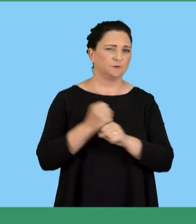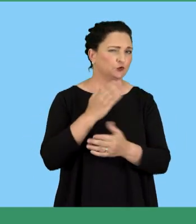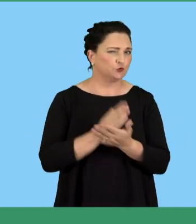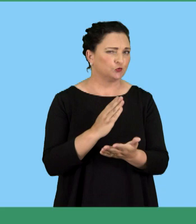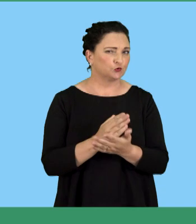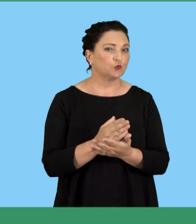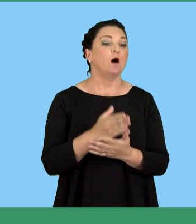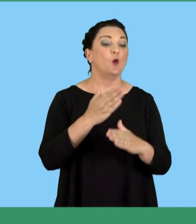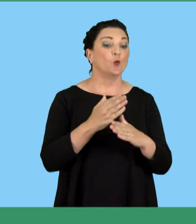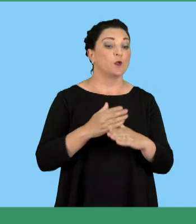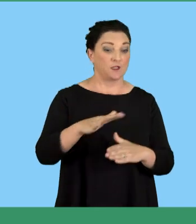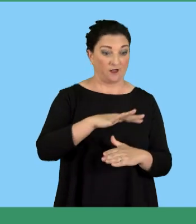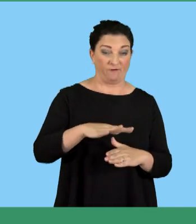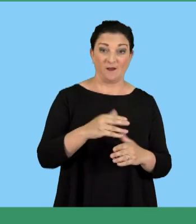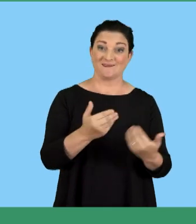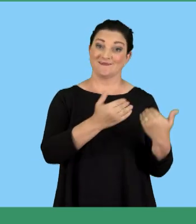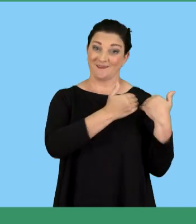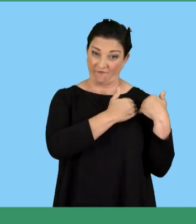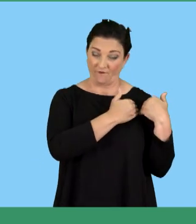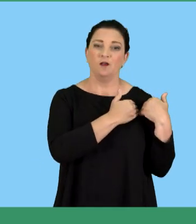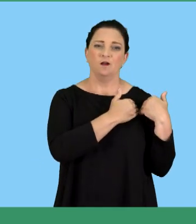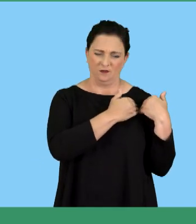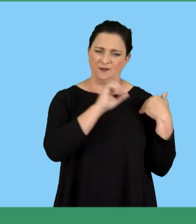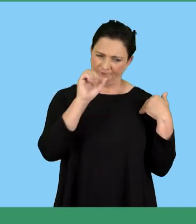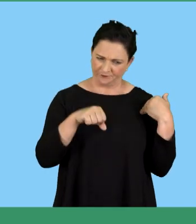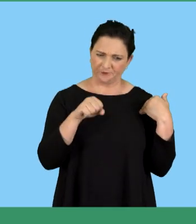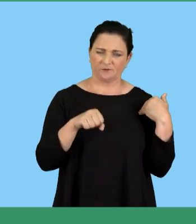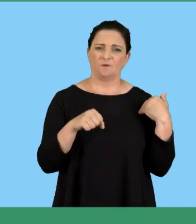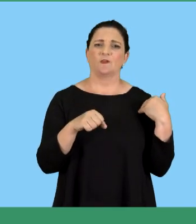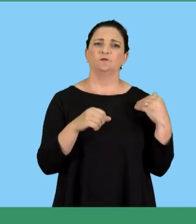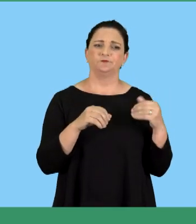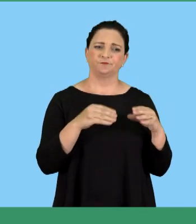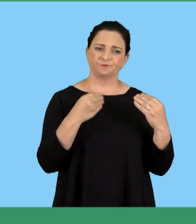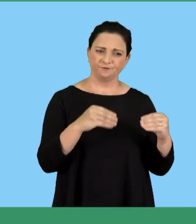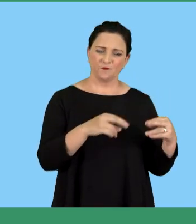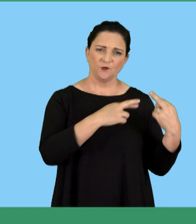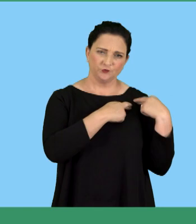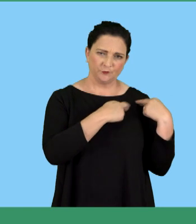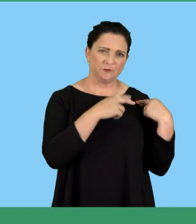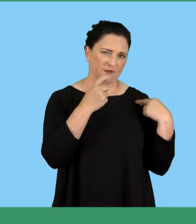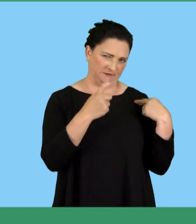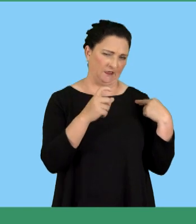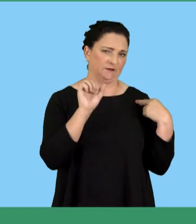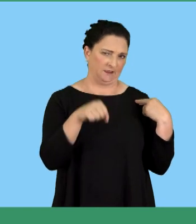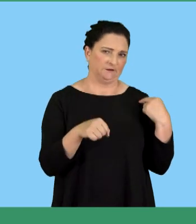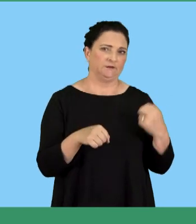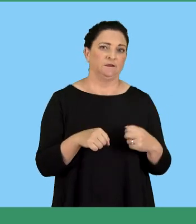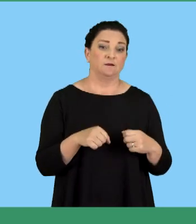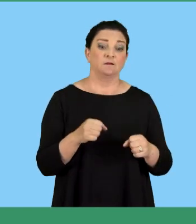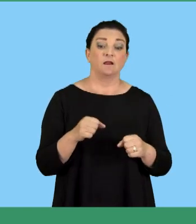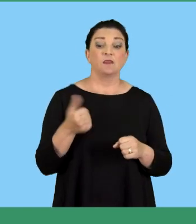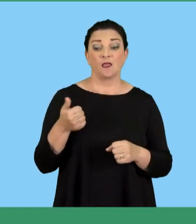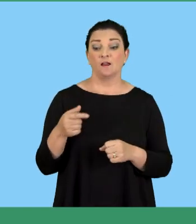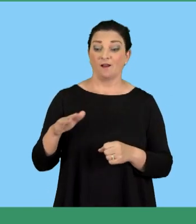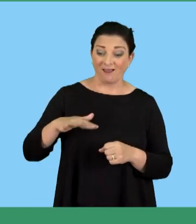working environment is safe for employees, that is one of the purposes of corporate social responsibility. And when they also ensure that